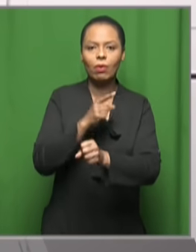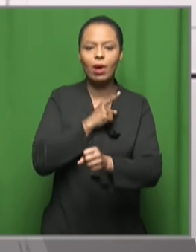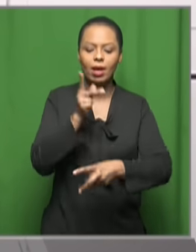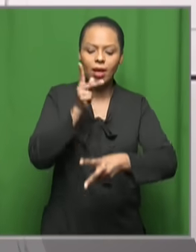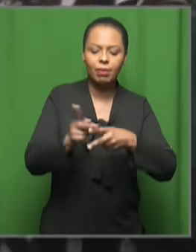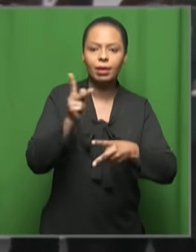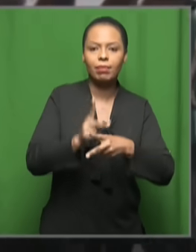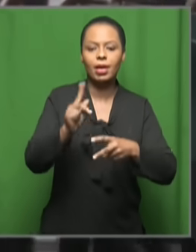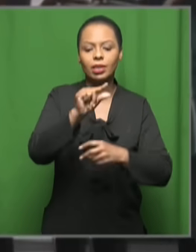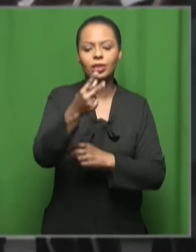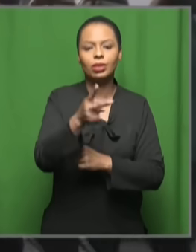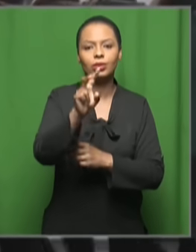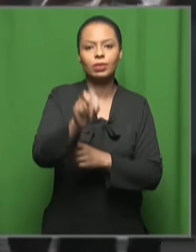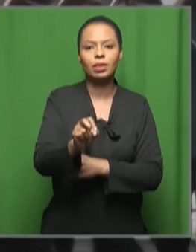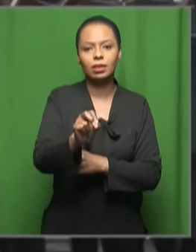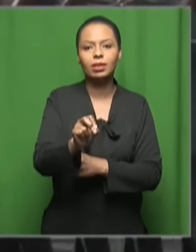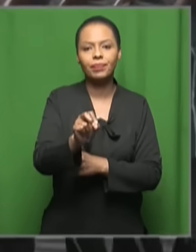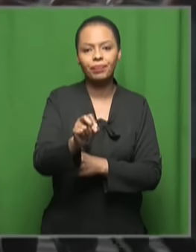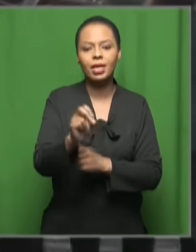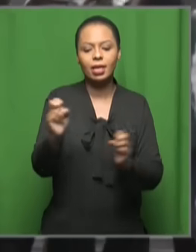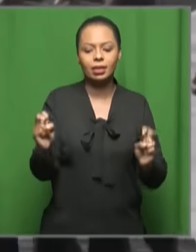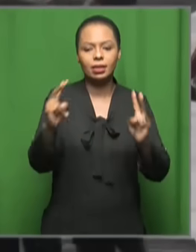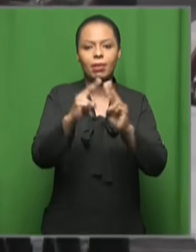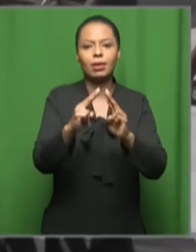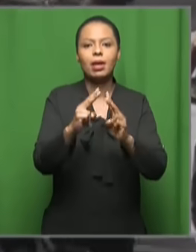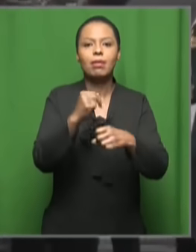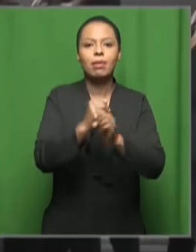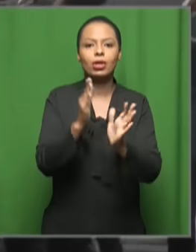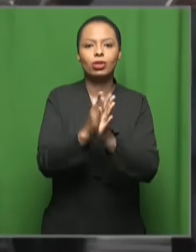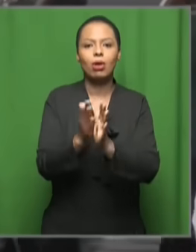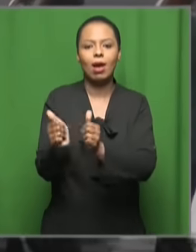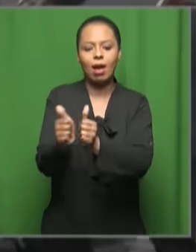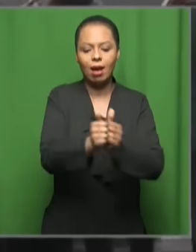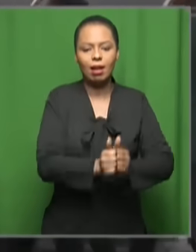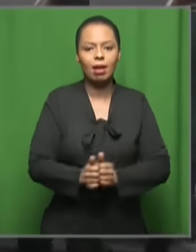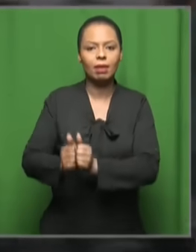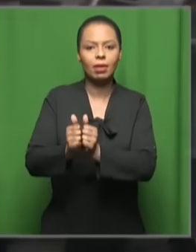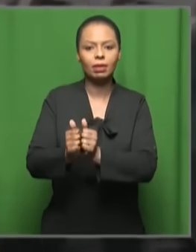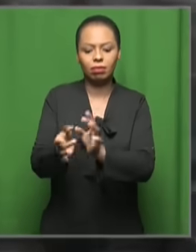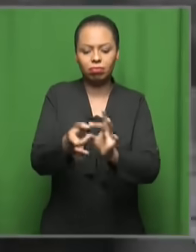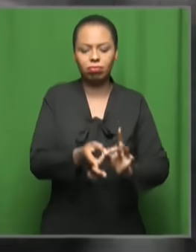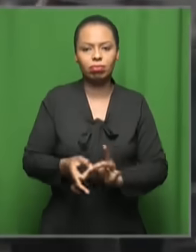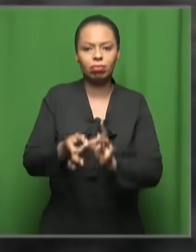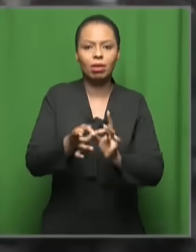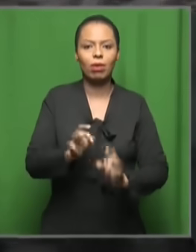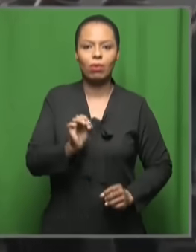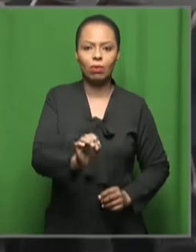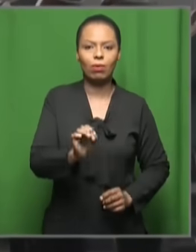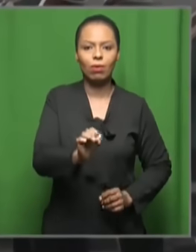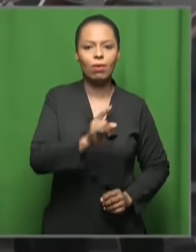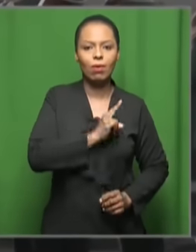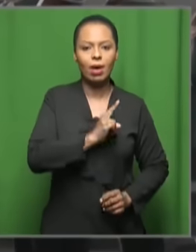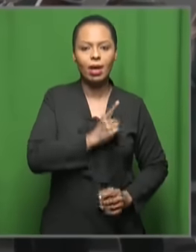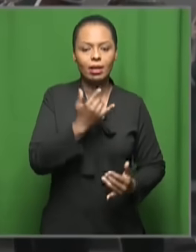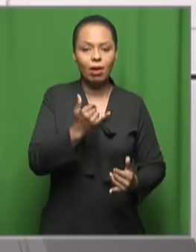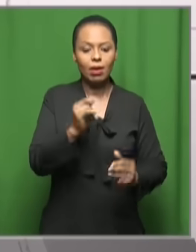G20 Leaders Summit to ensure that there's alignment on some of these issues, because at this point it's about ironing